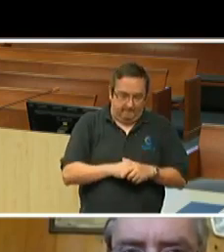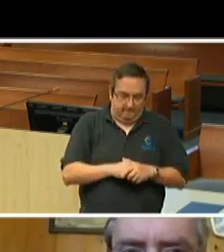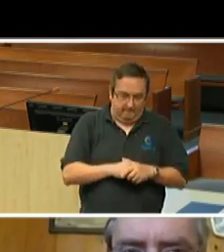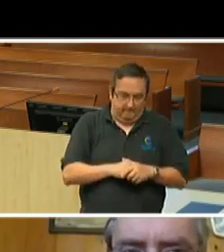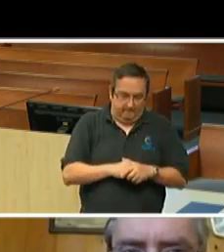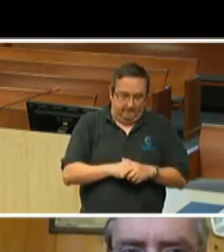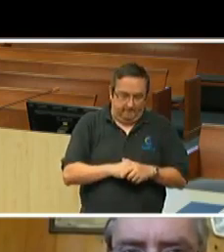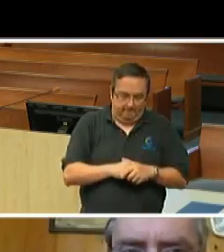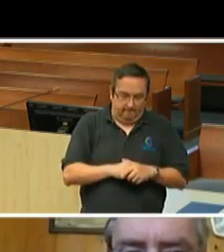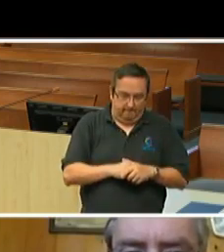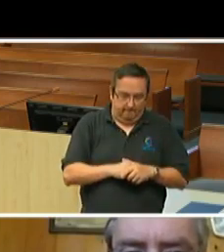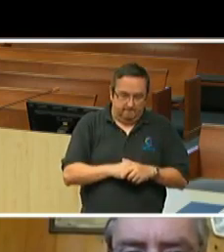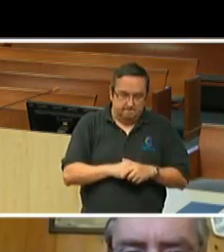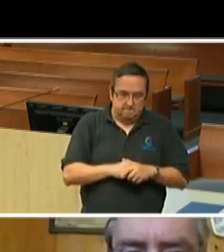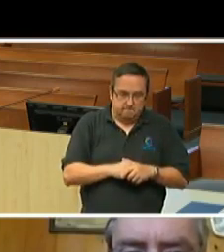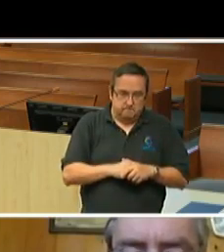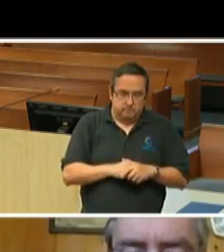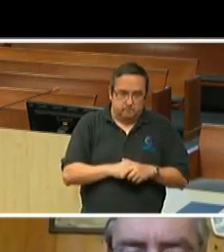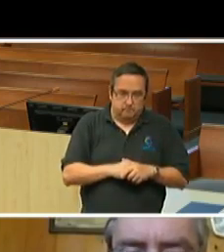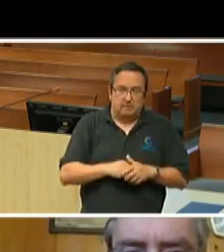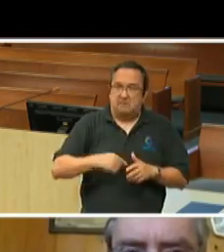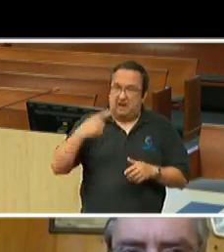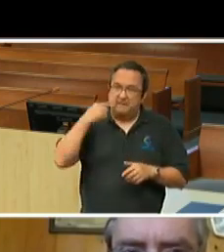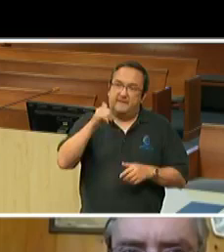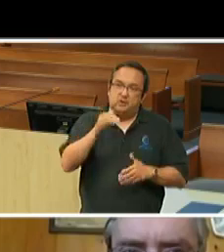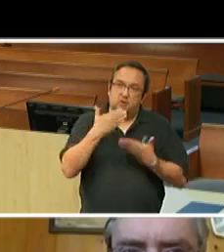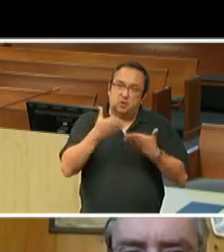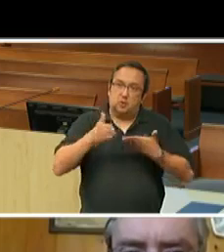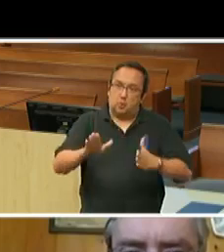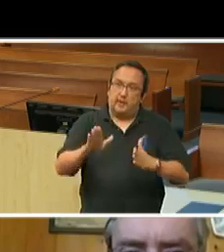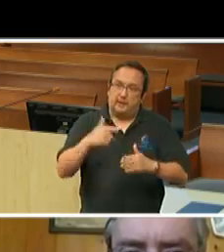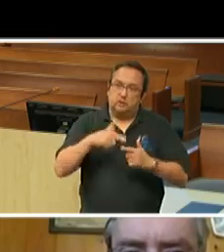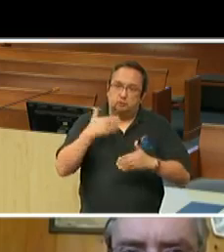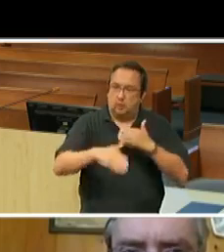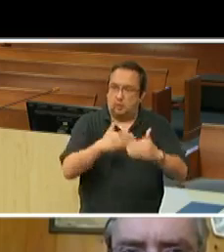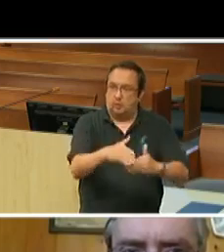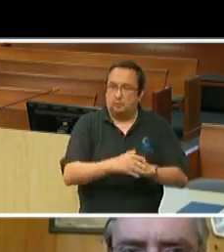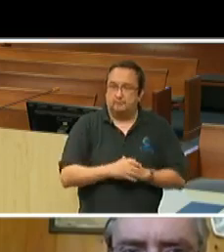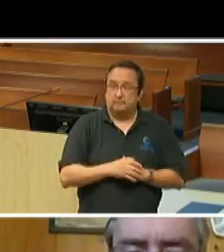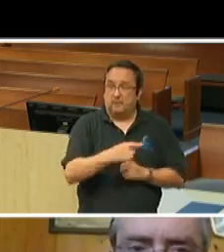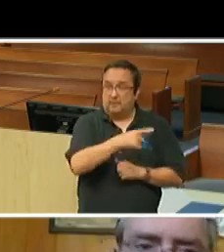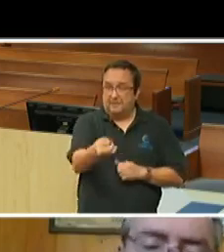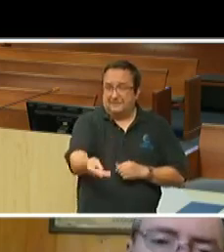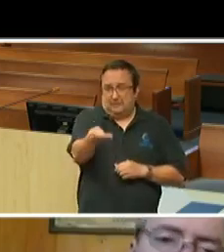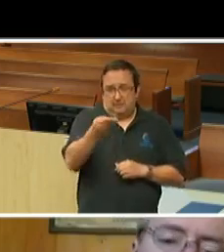and I actually think it's a good way to go. These things only came out,